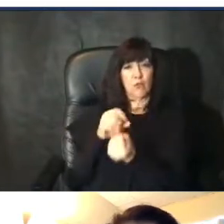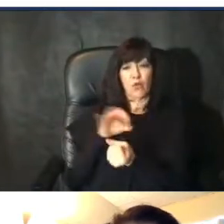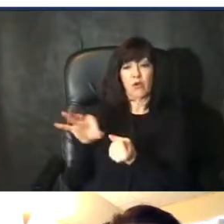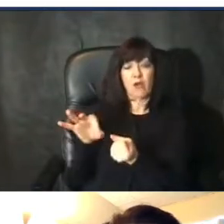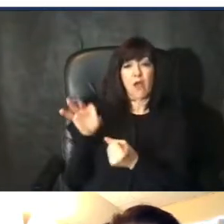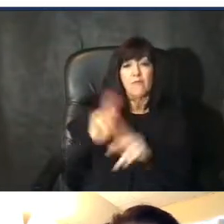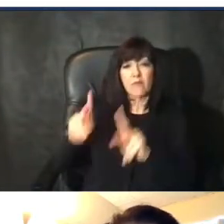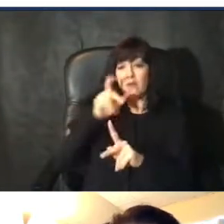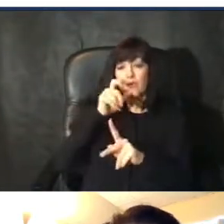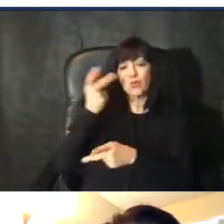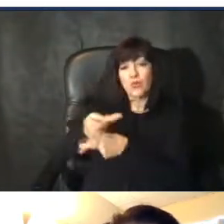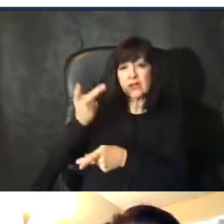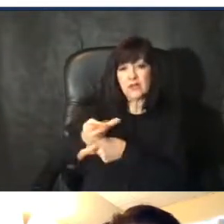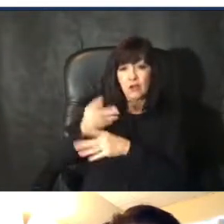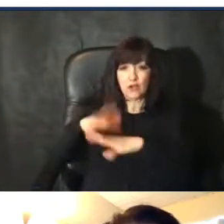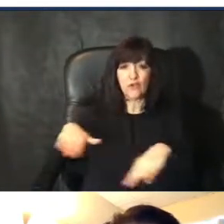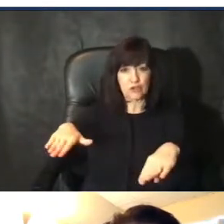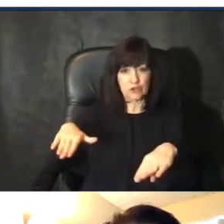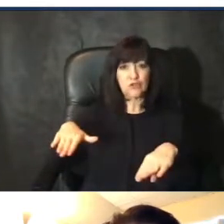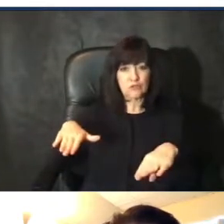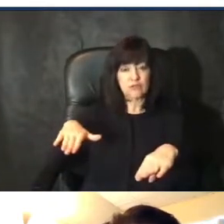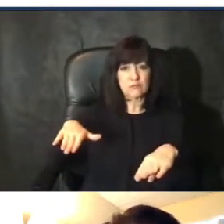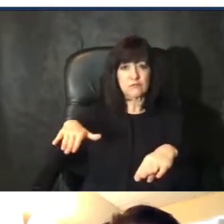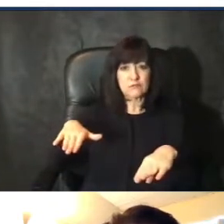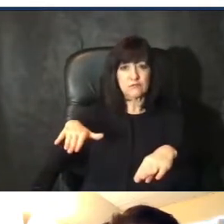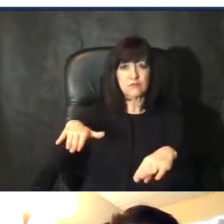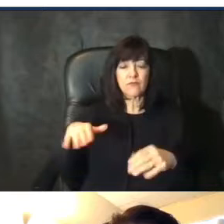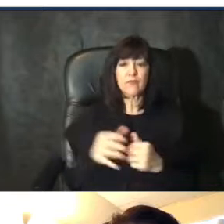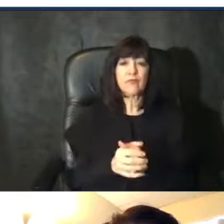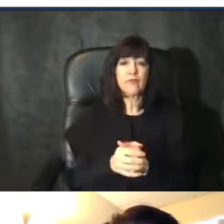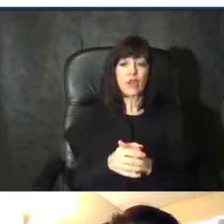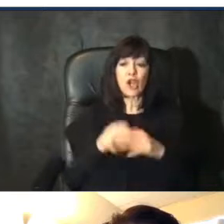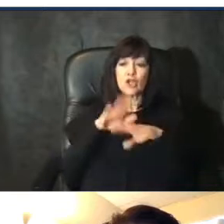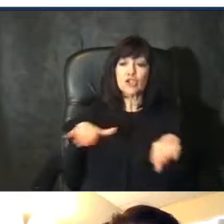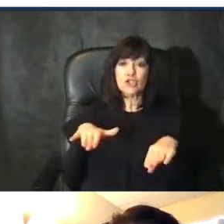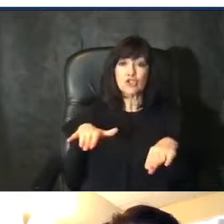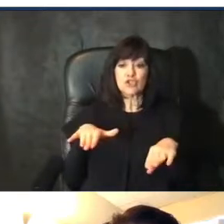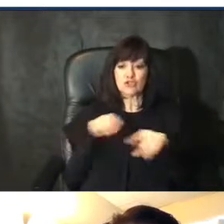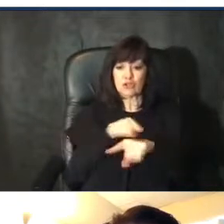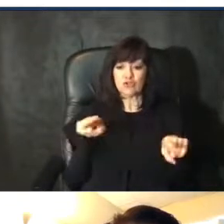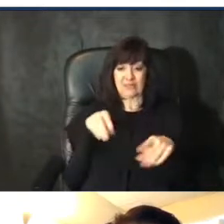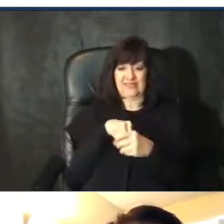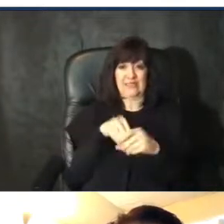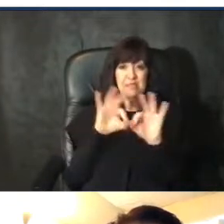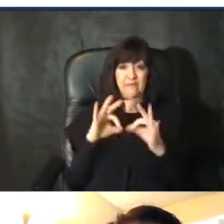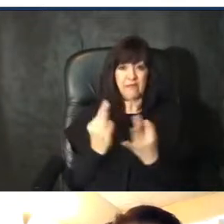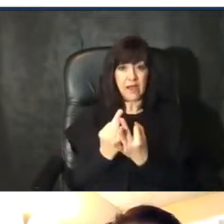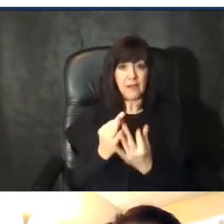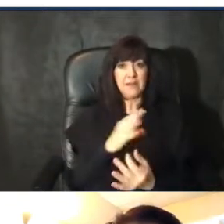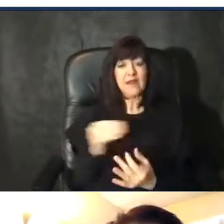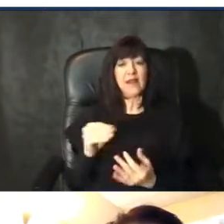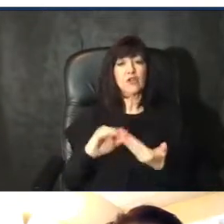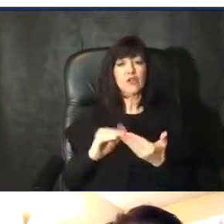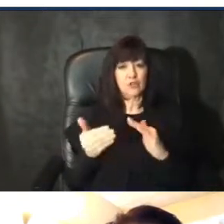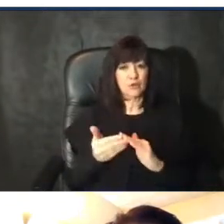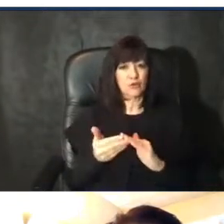children, who are then supporting these children. Children live in the context of their family and community. And so if we want